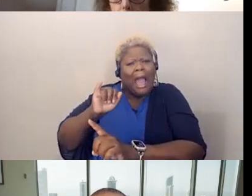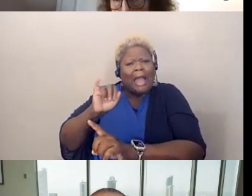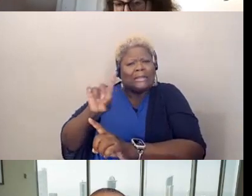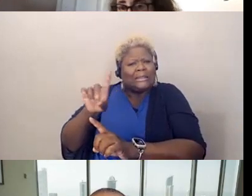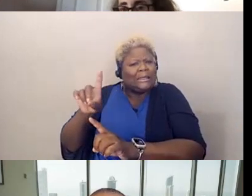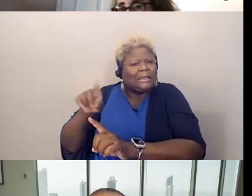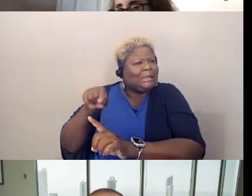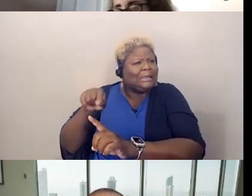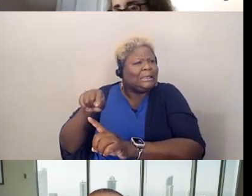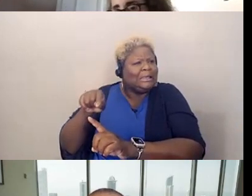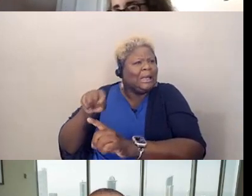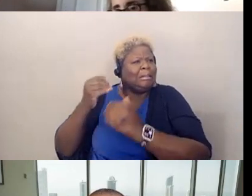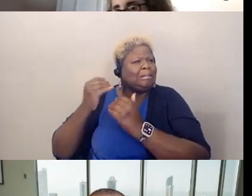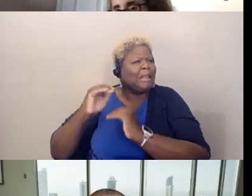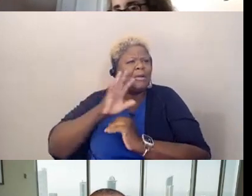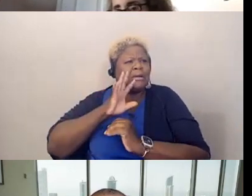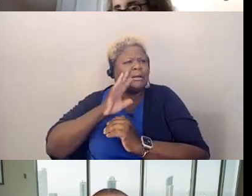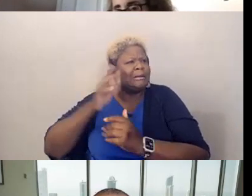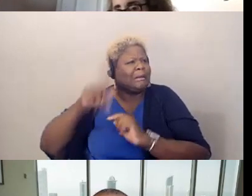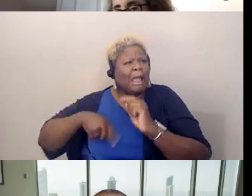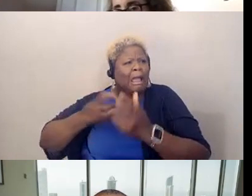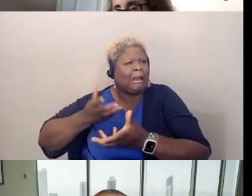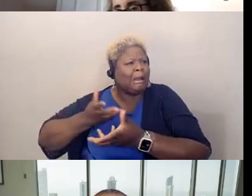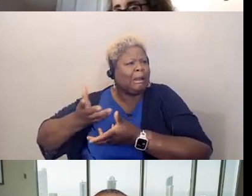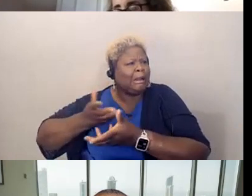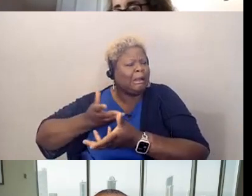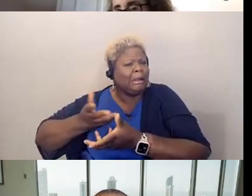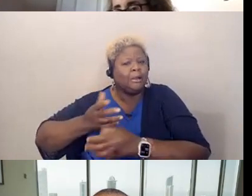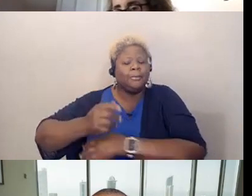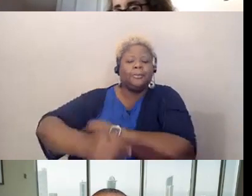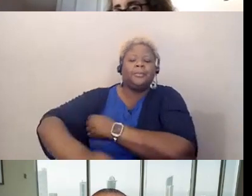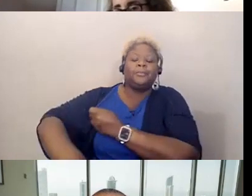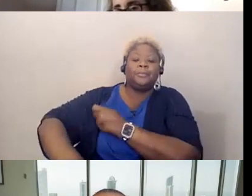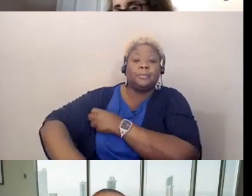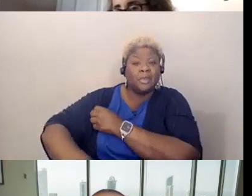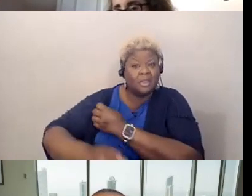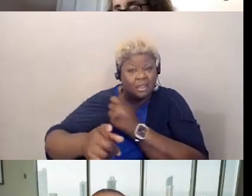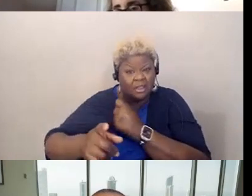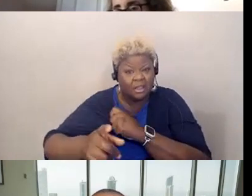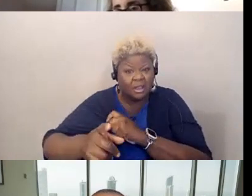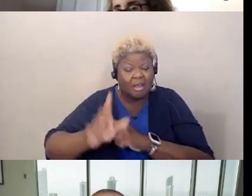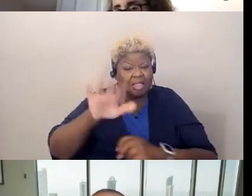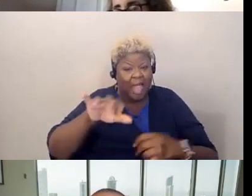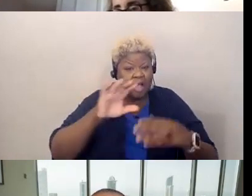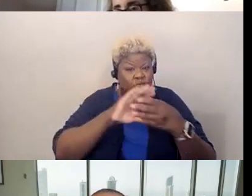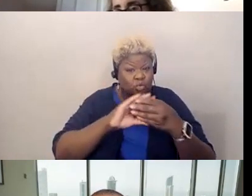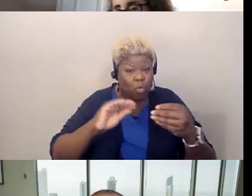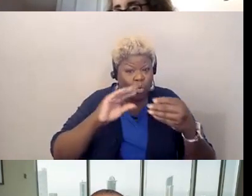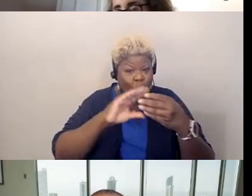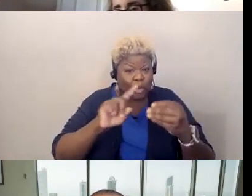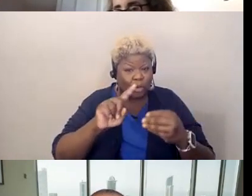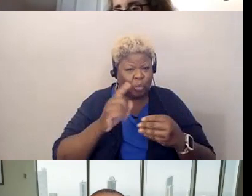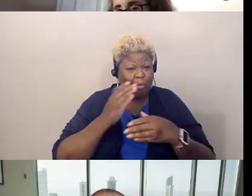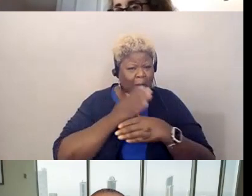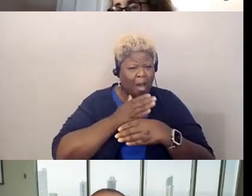developmental disability and limited verbal communication skills. If you're disturbed when you hear this scenario, I want you to think about